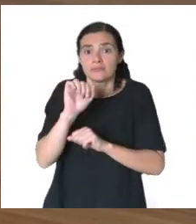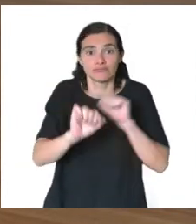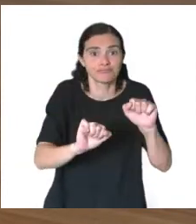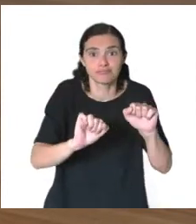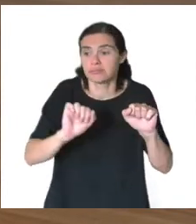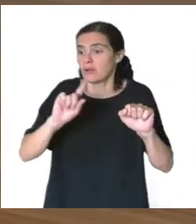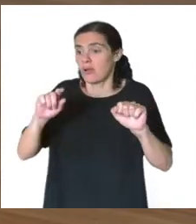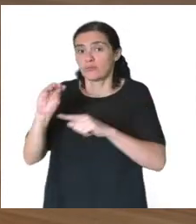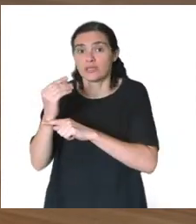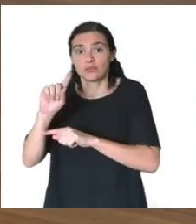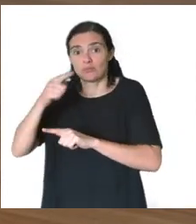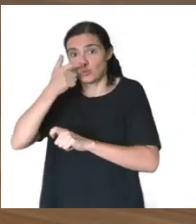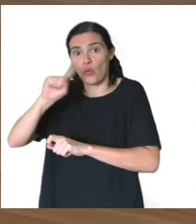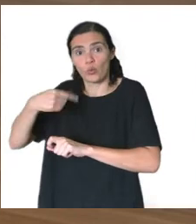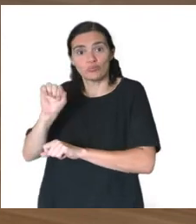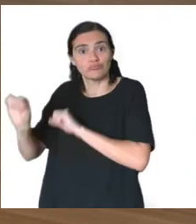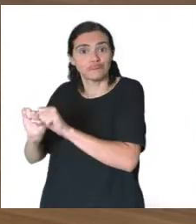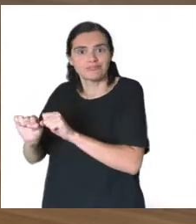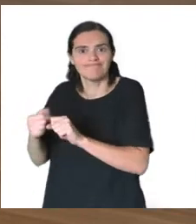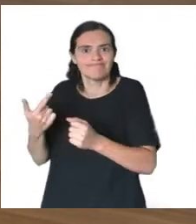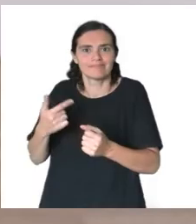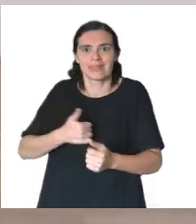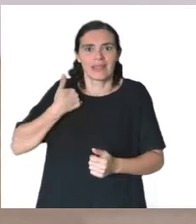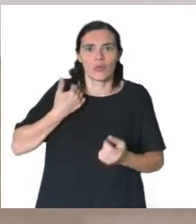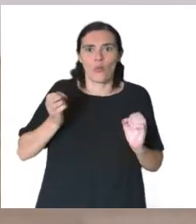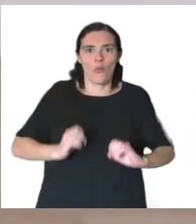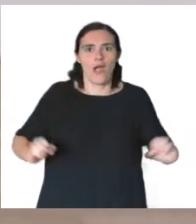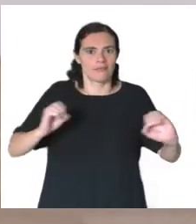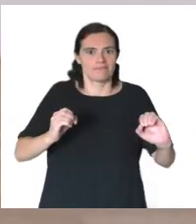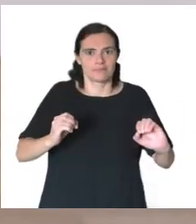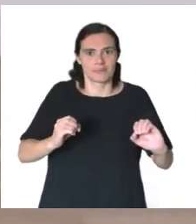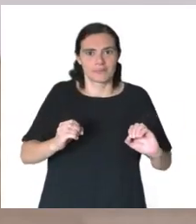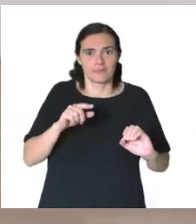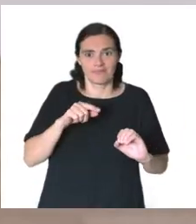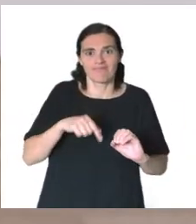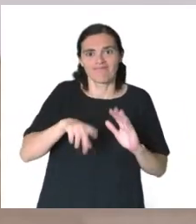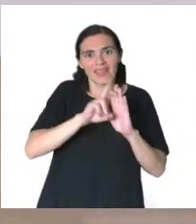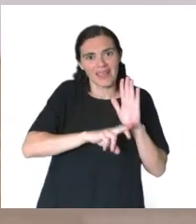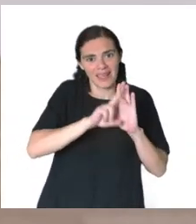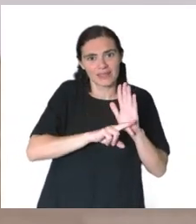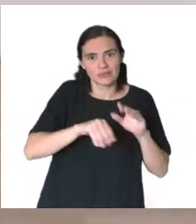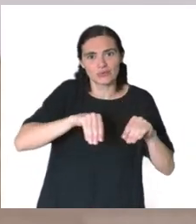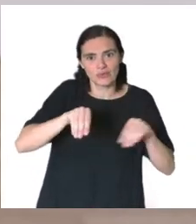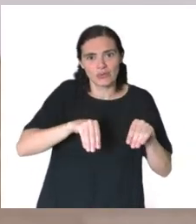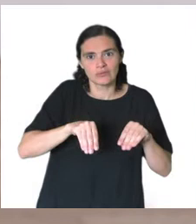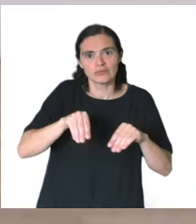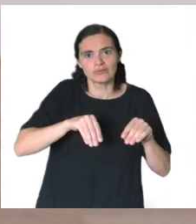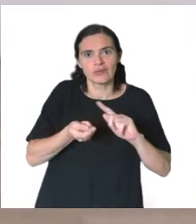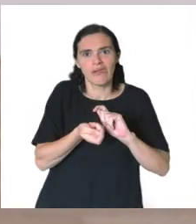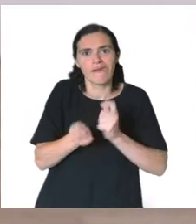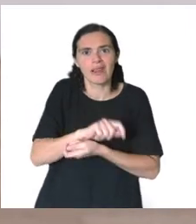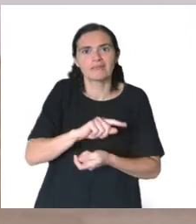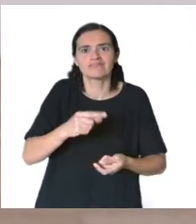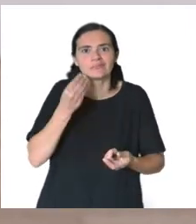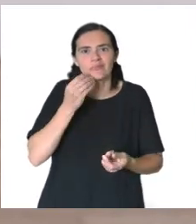which one is yours, which one is not yours. So there is no more winners. The rules of the